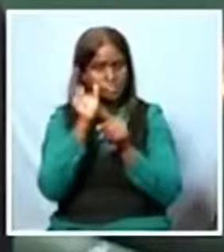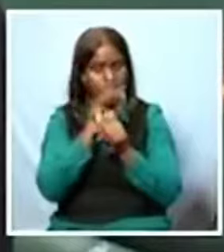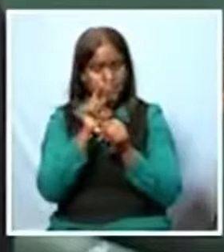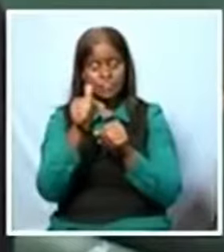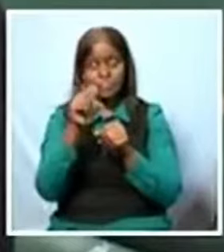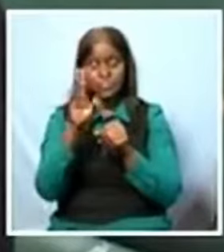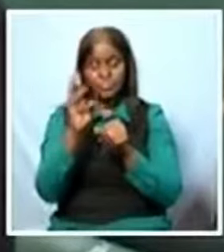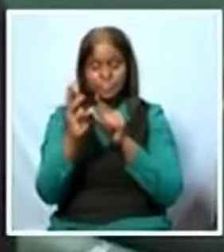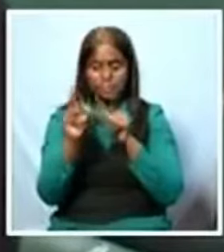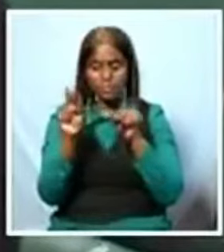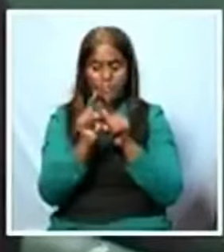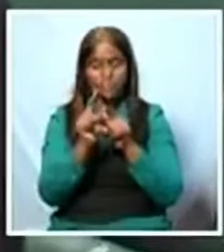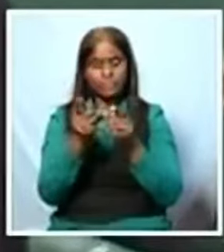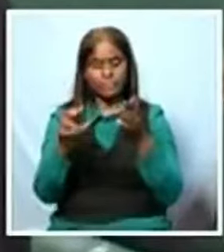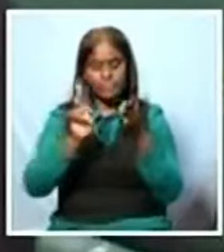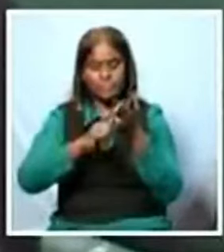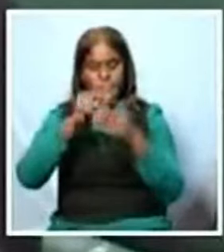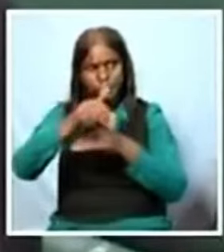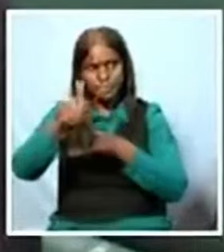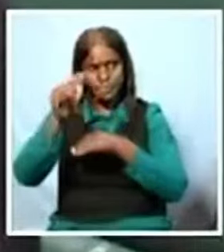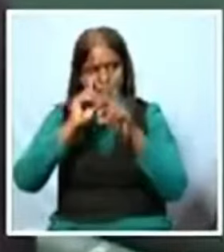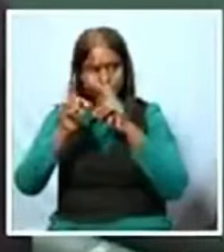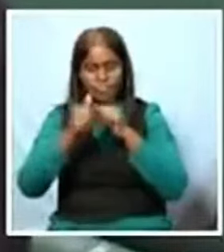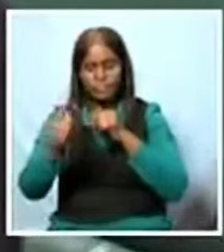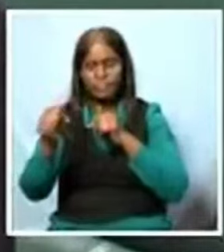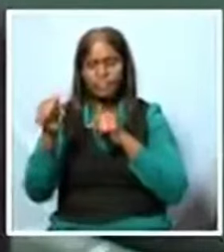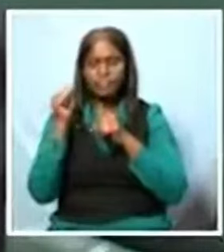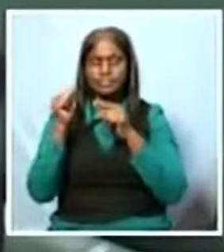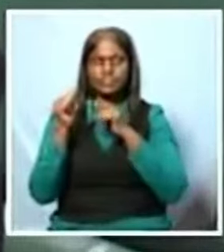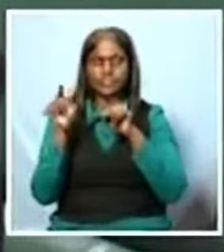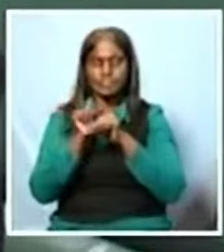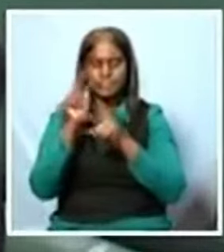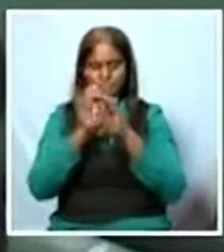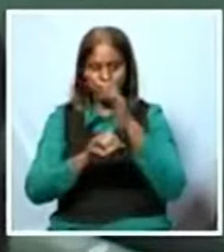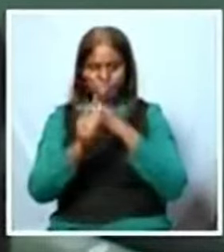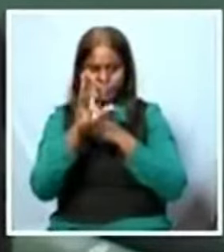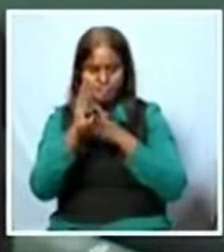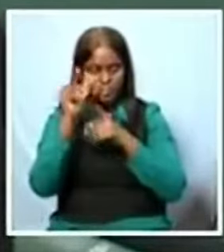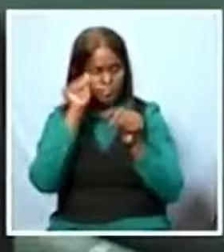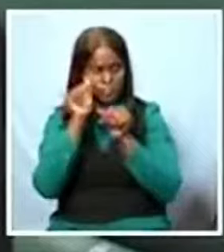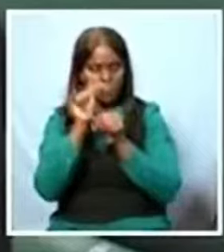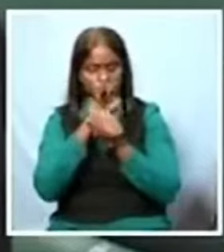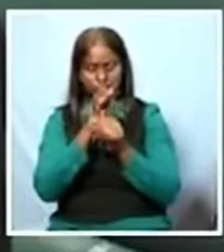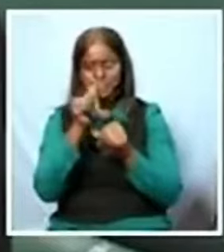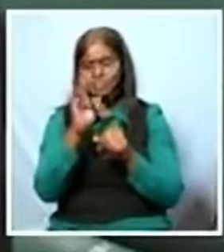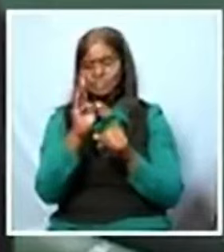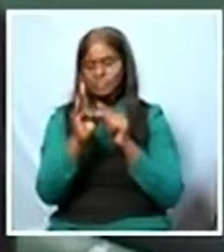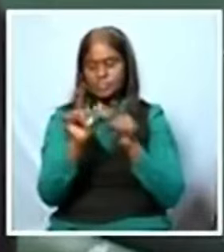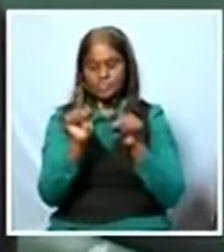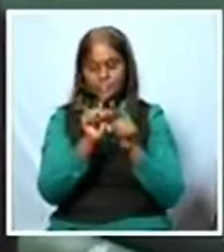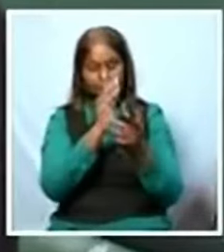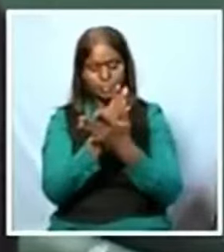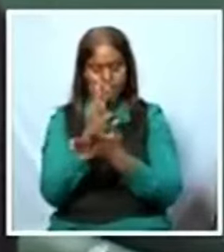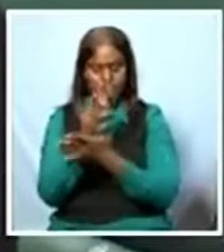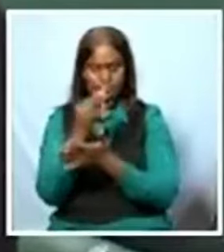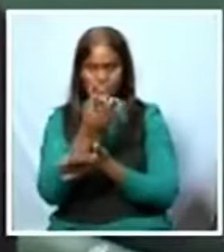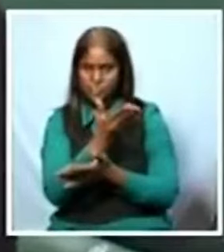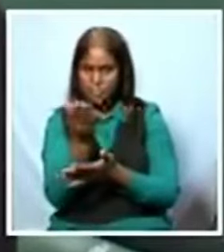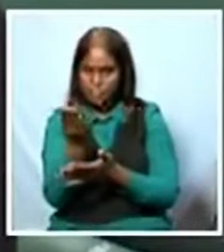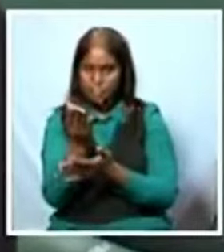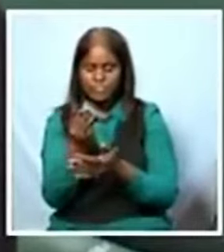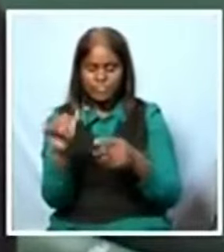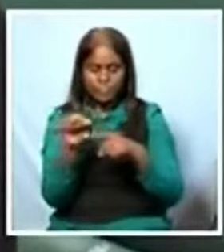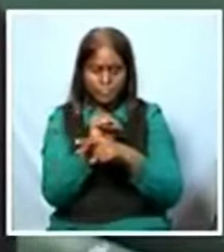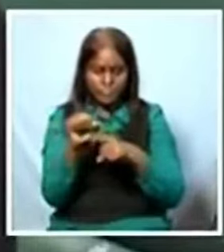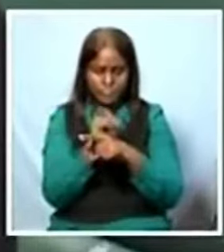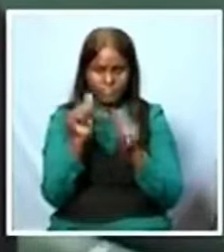16, re-registration. Any debate, any objection? Clause 16 is agreed to. Clause 17, prohibition of